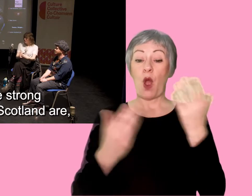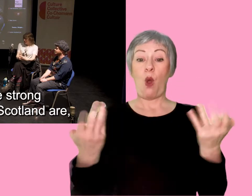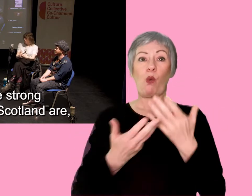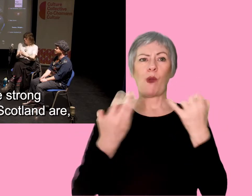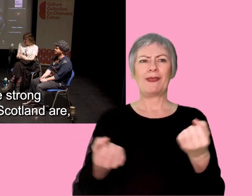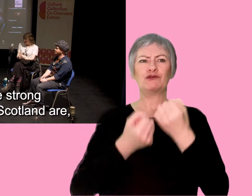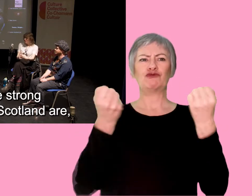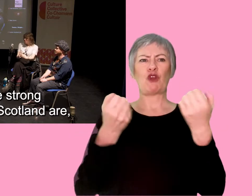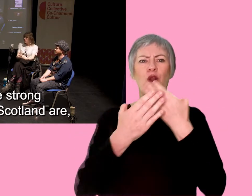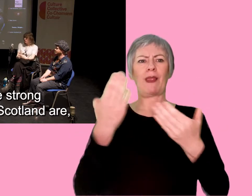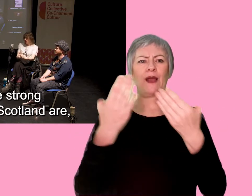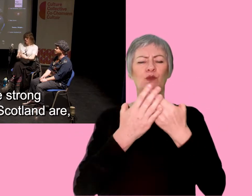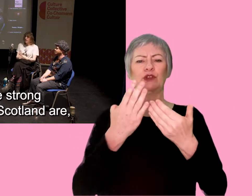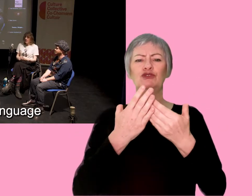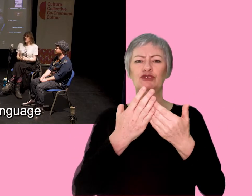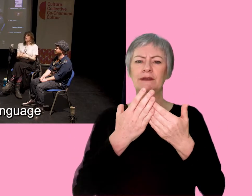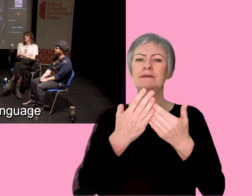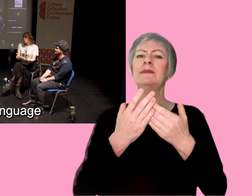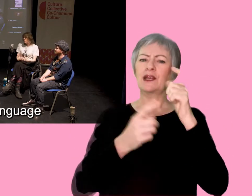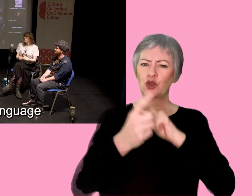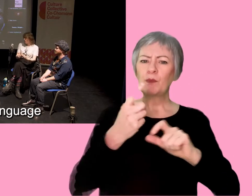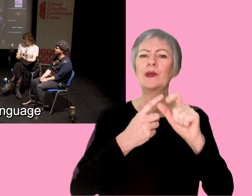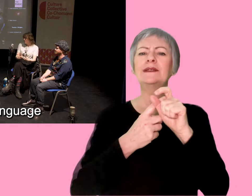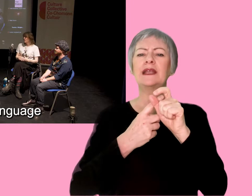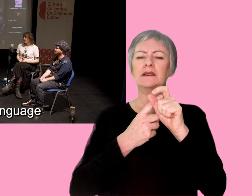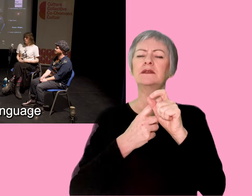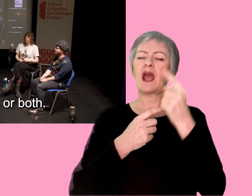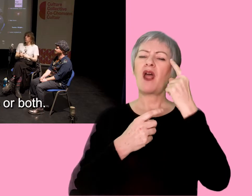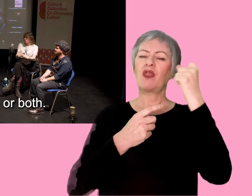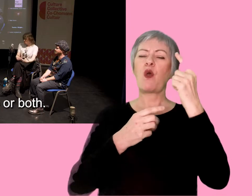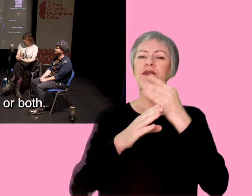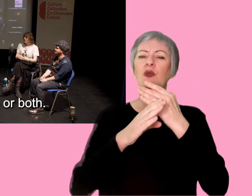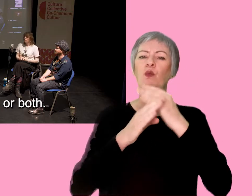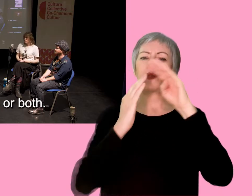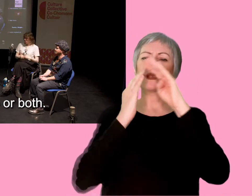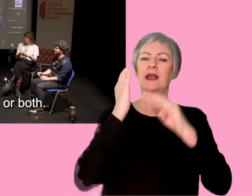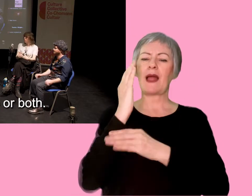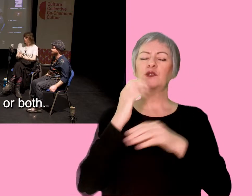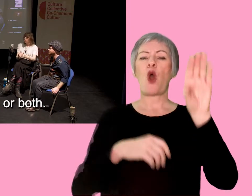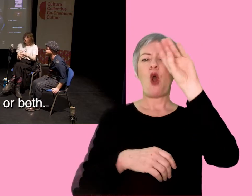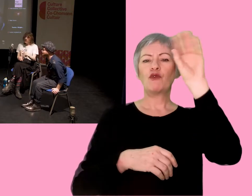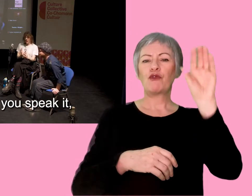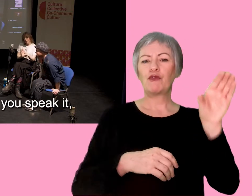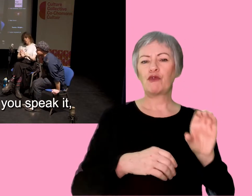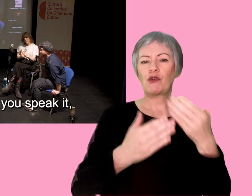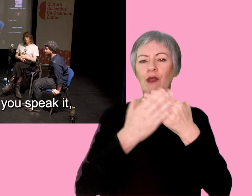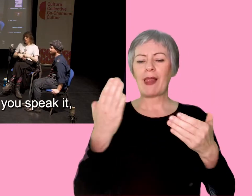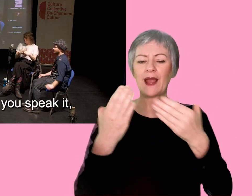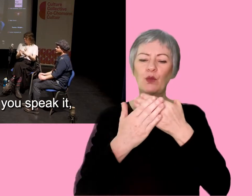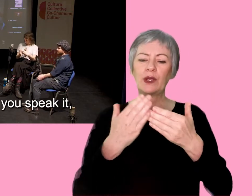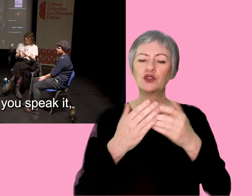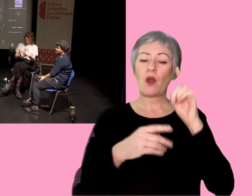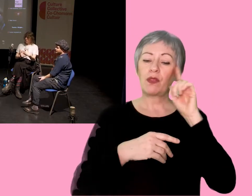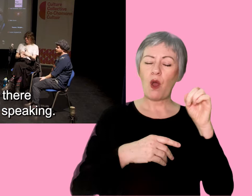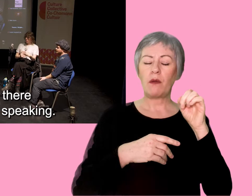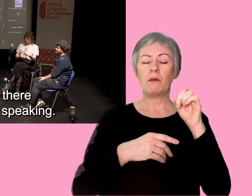strong language communities of Scotland are, it's thought of as a working class language or as a rural language or both. And that means that when you